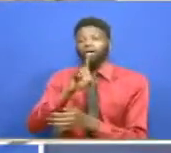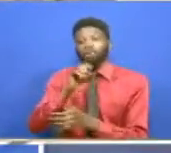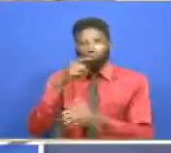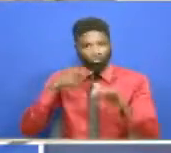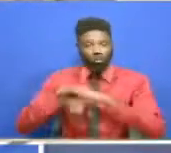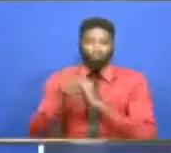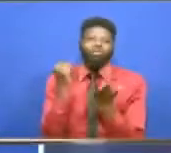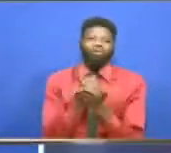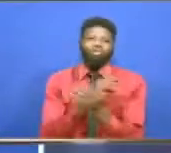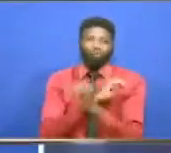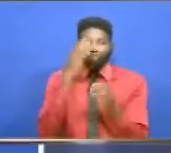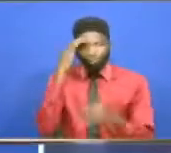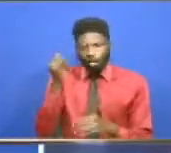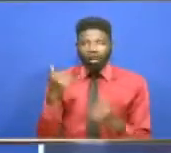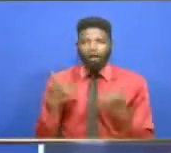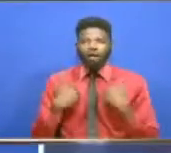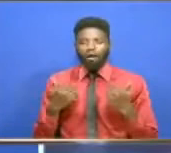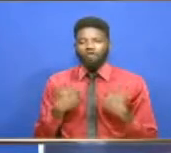graft.